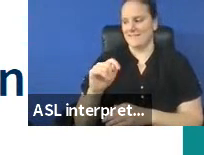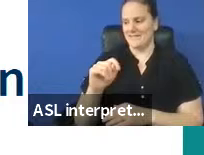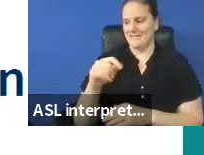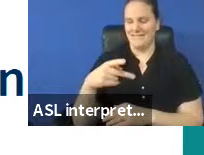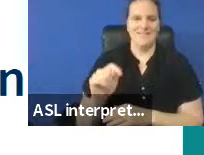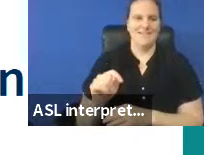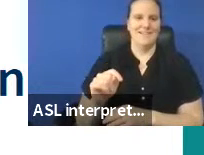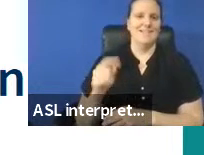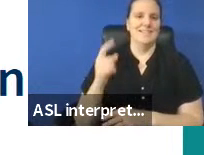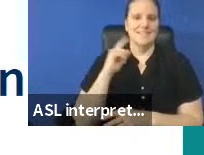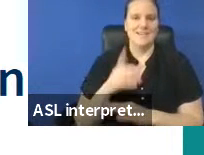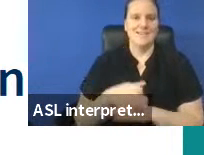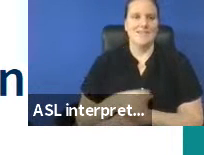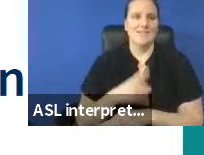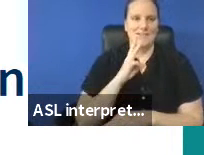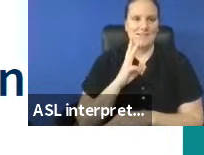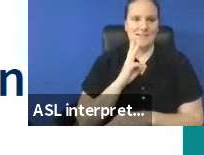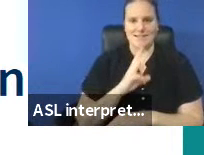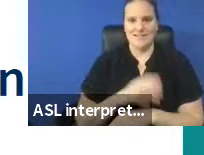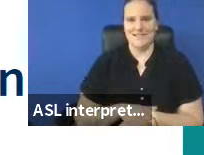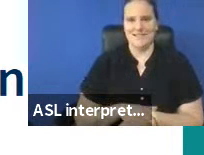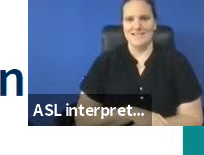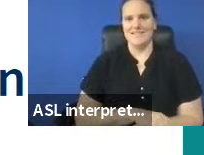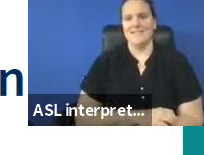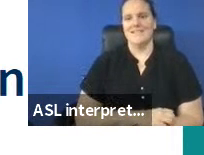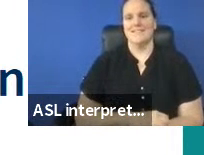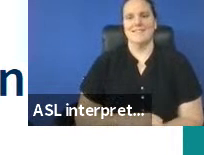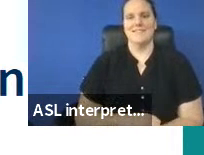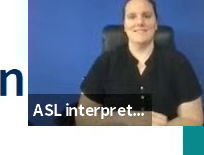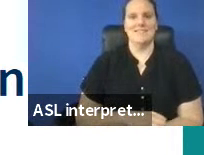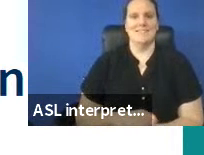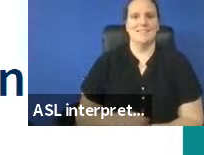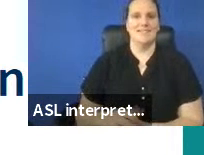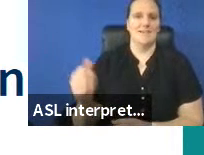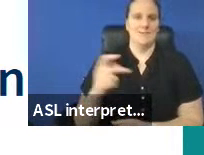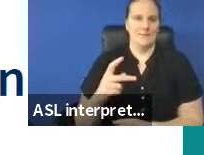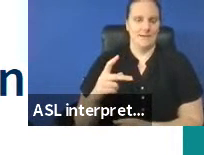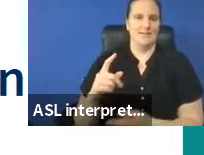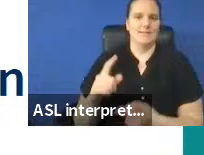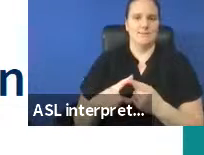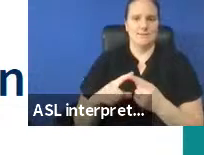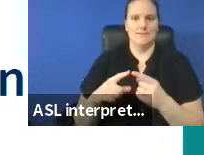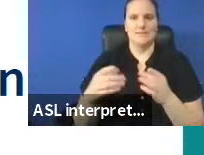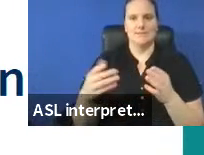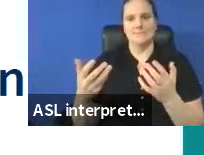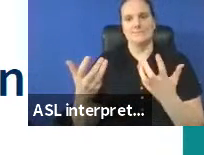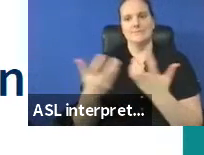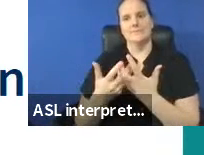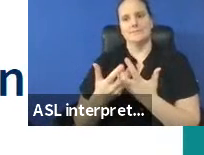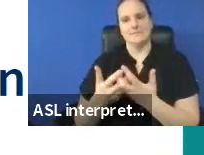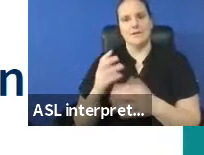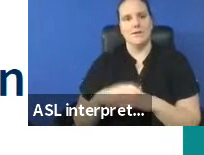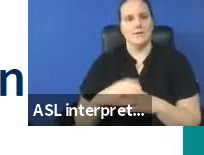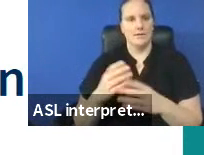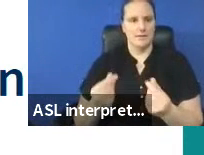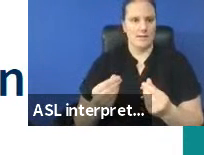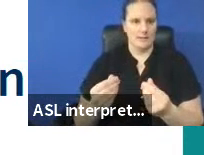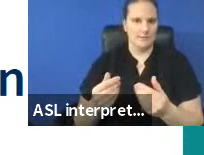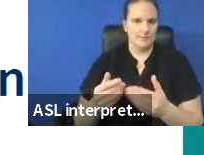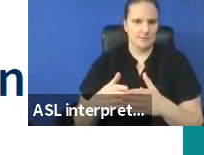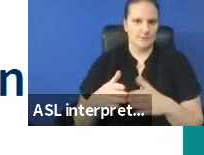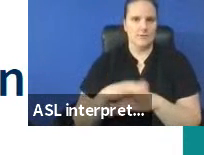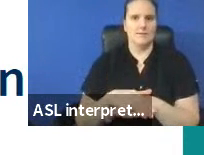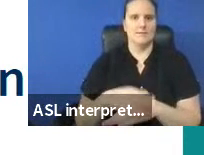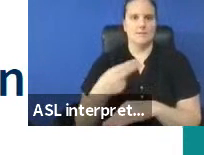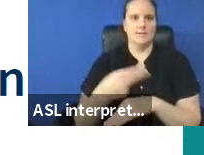especially over the water. It would go back to being side by side on land as it crosses over